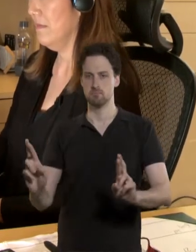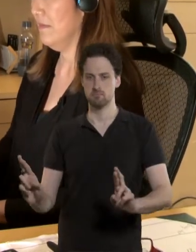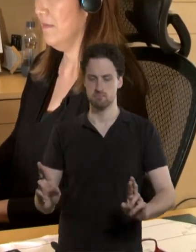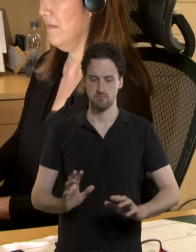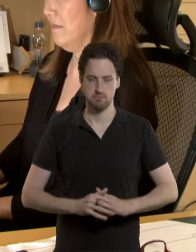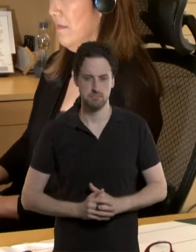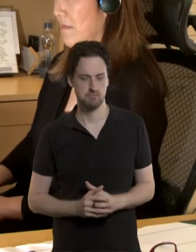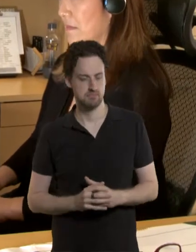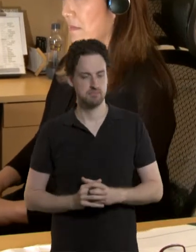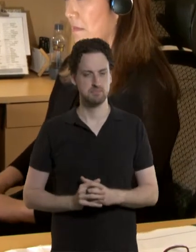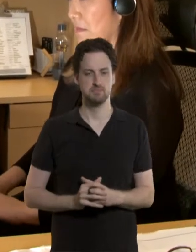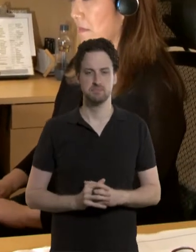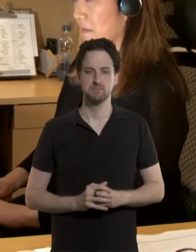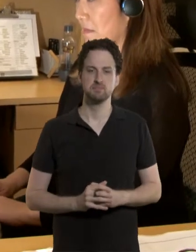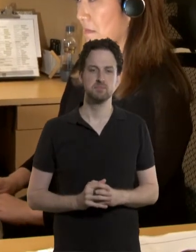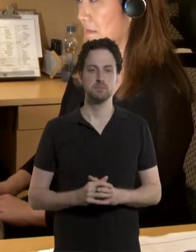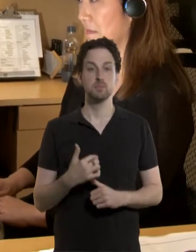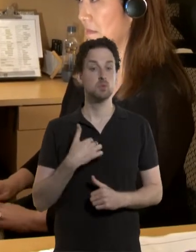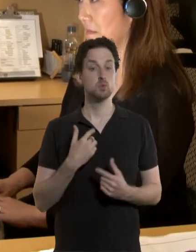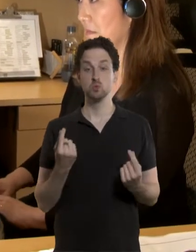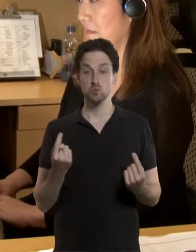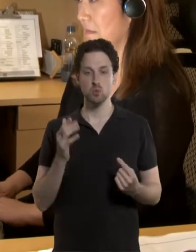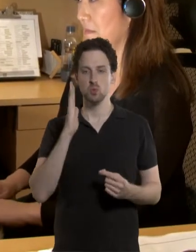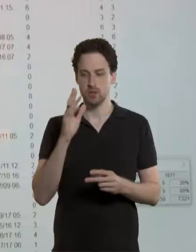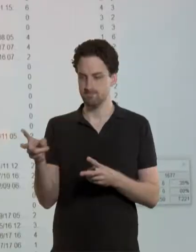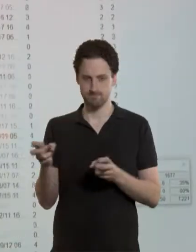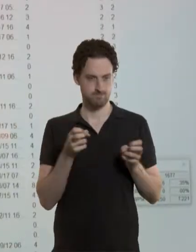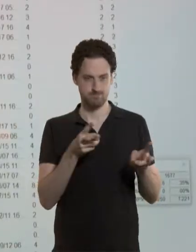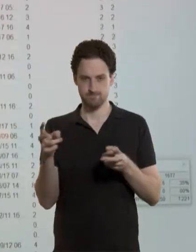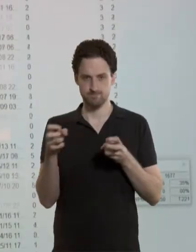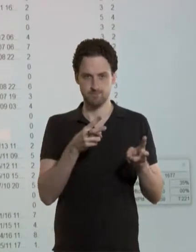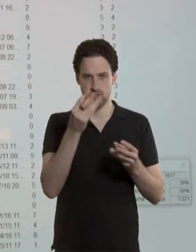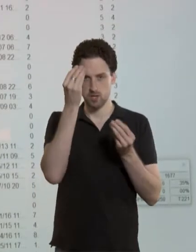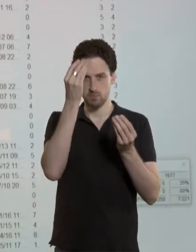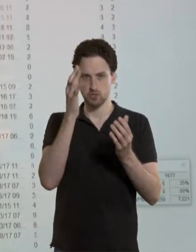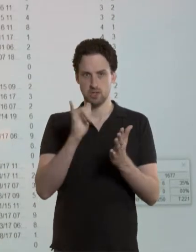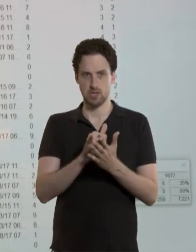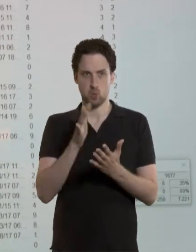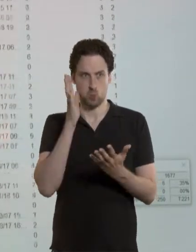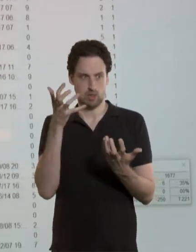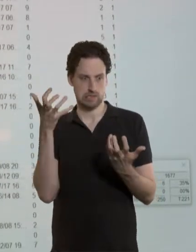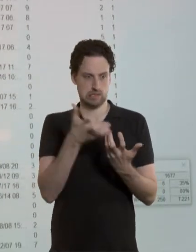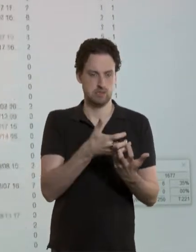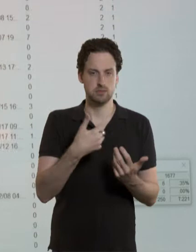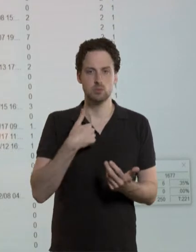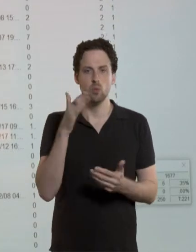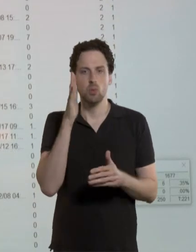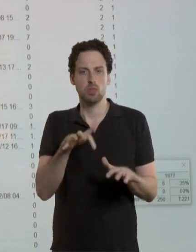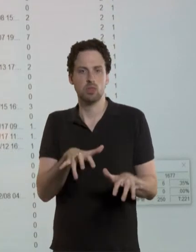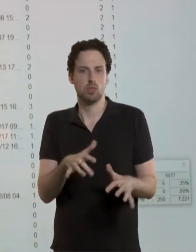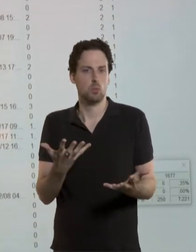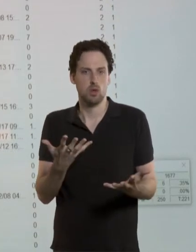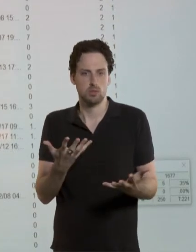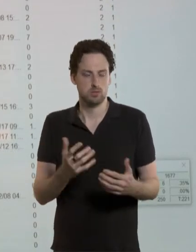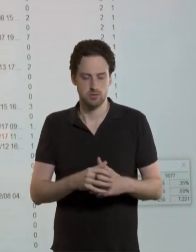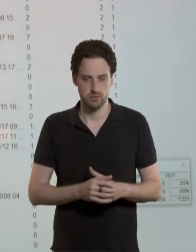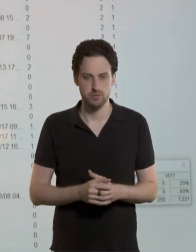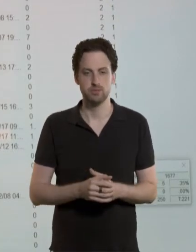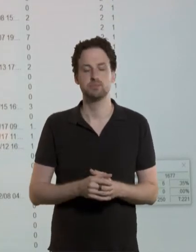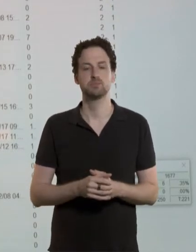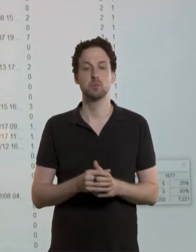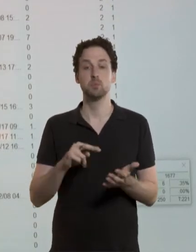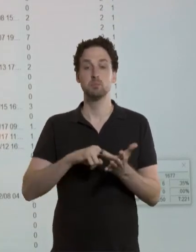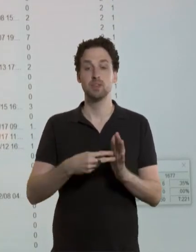the world. I will input all the relevant data into a database, which is very particular to how I